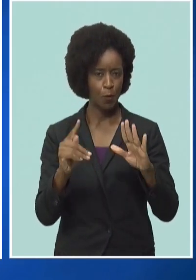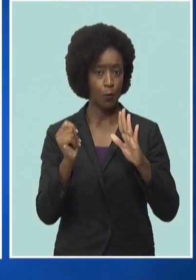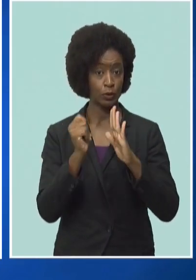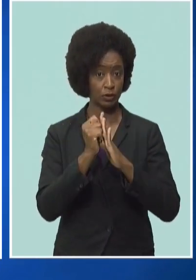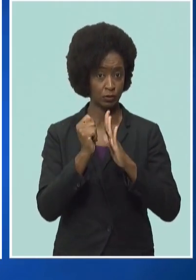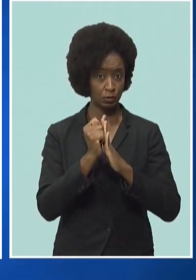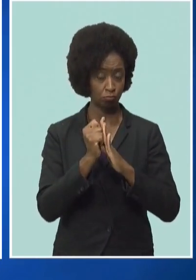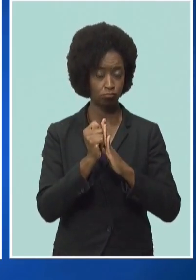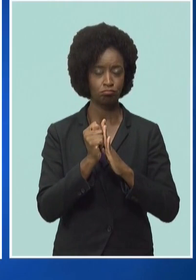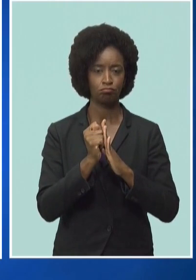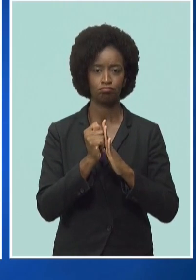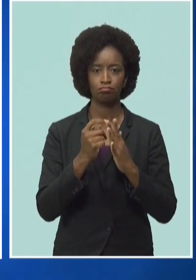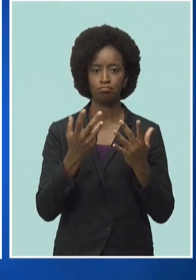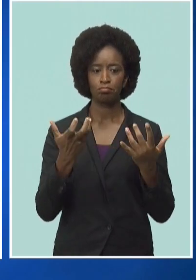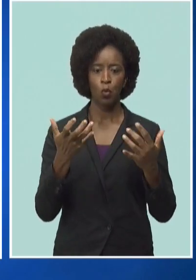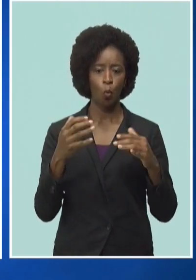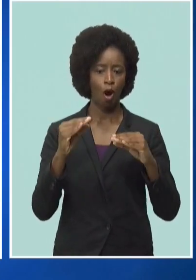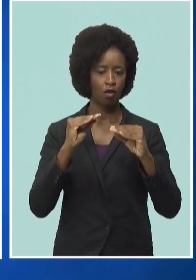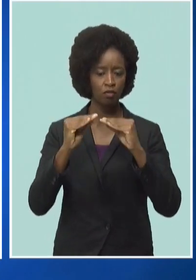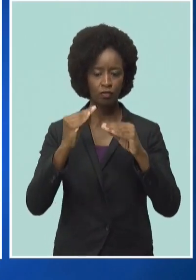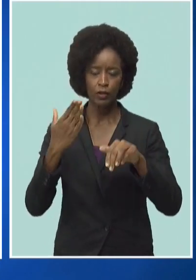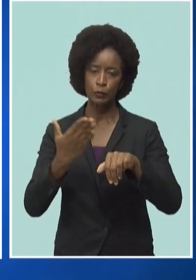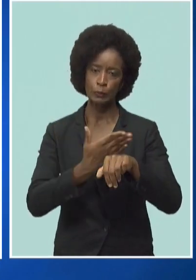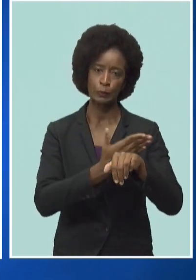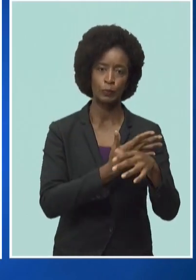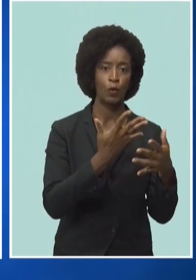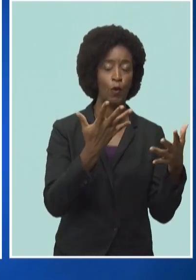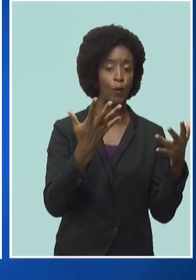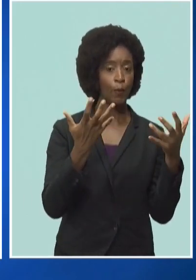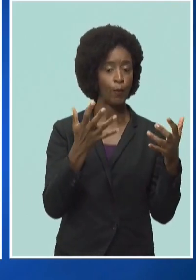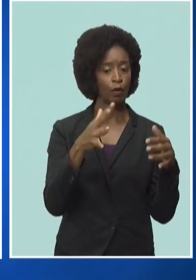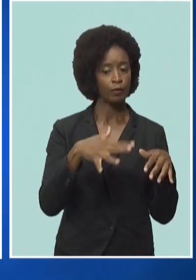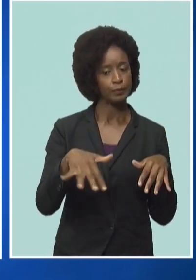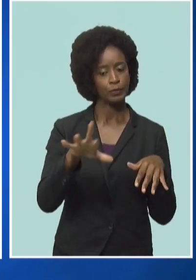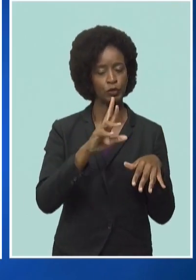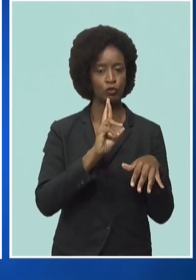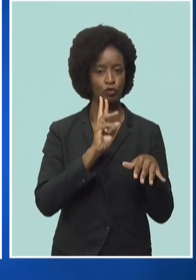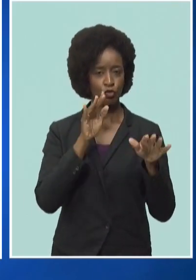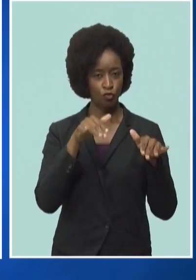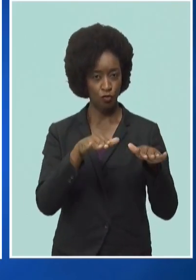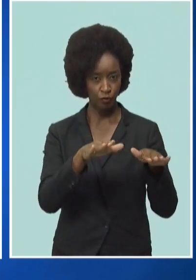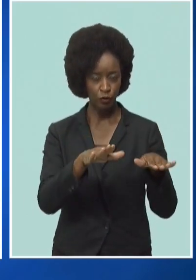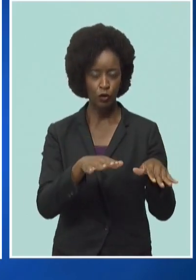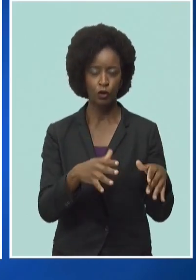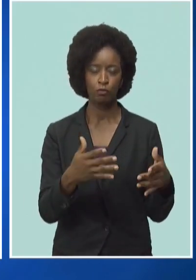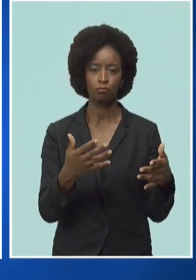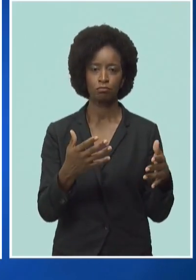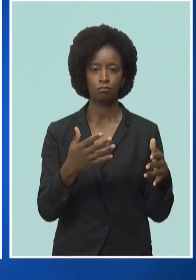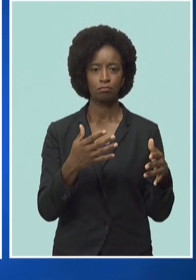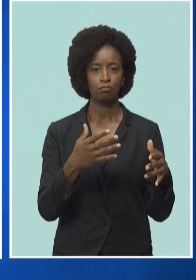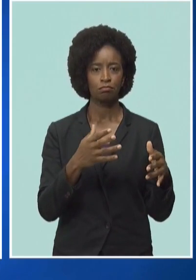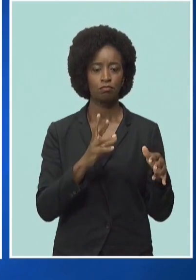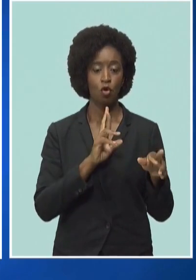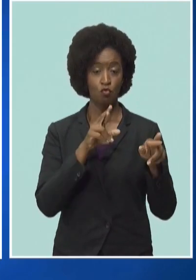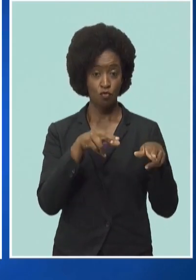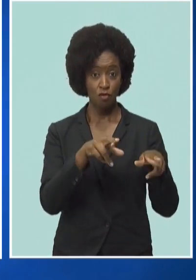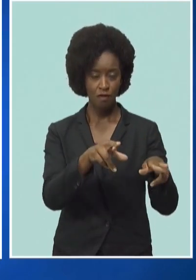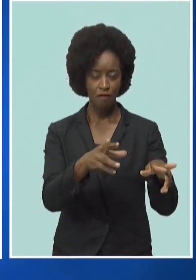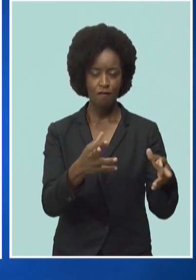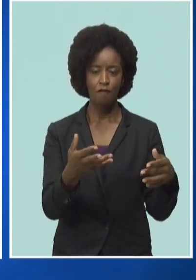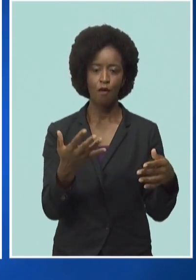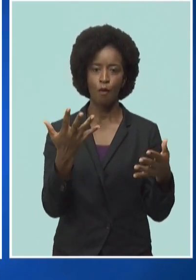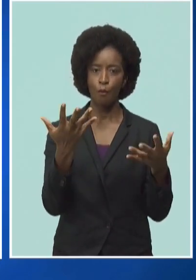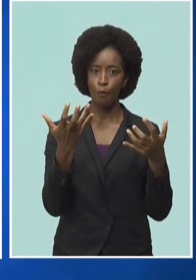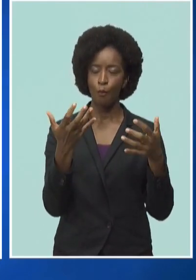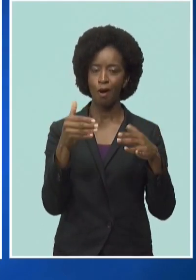the Constitution River to have night entertainment. And what happened yesterday and our plans are not compatible.